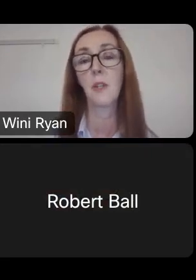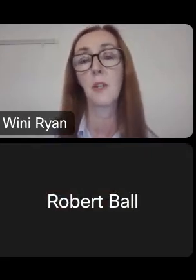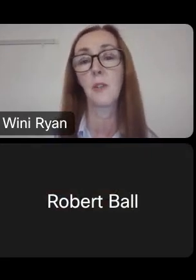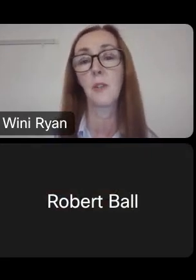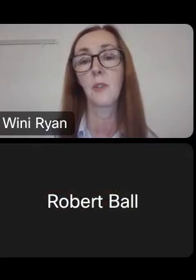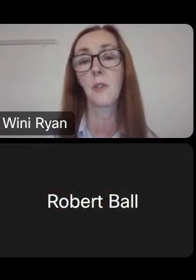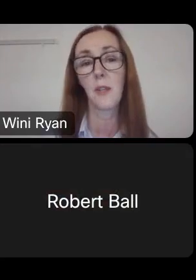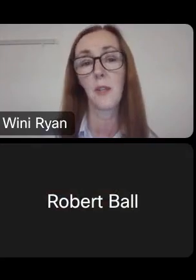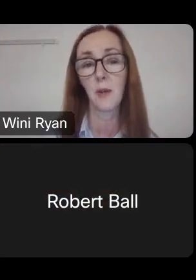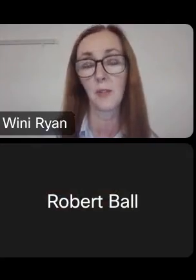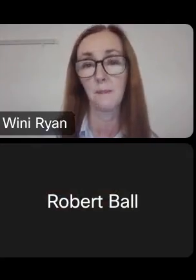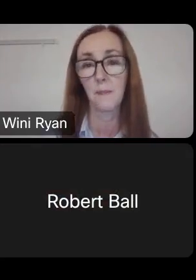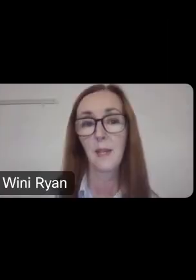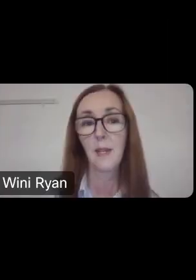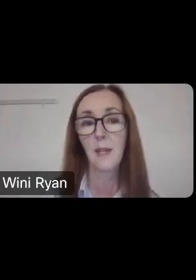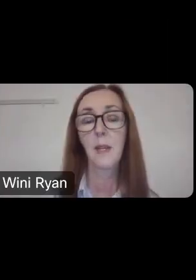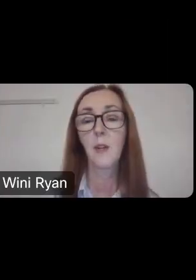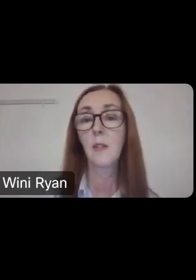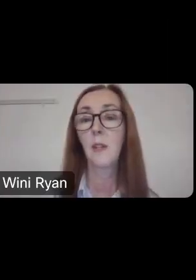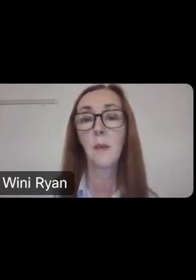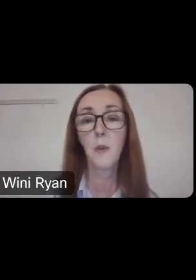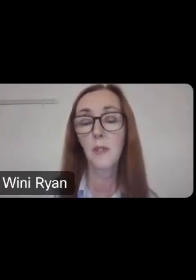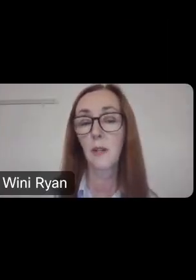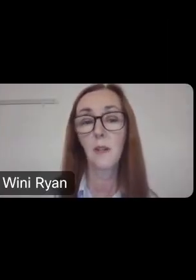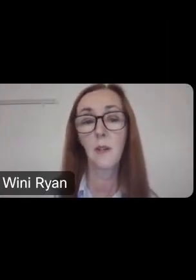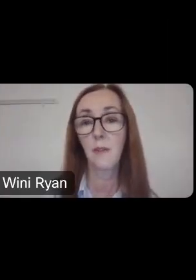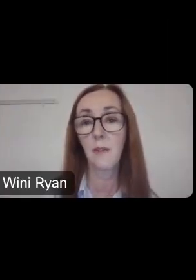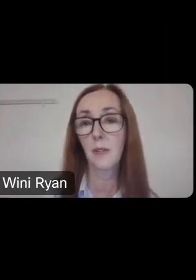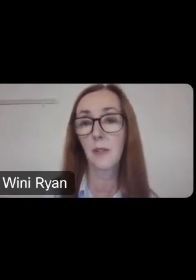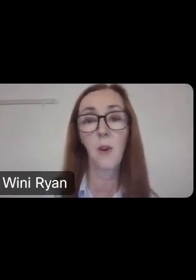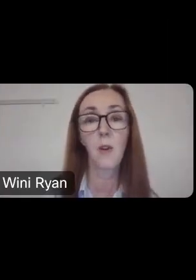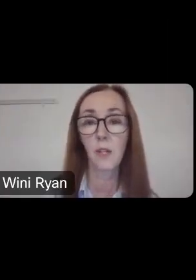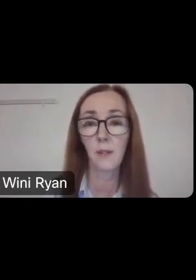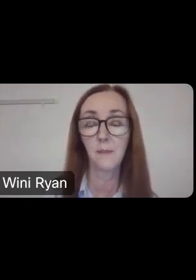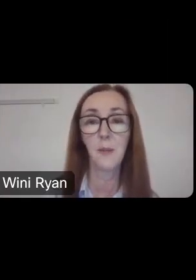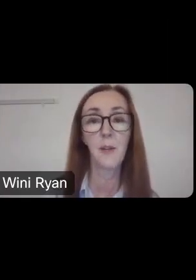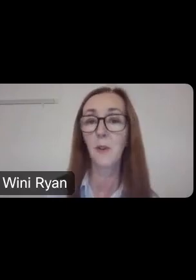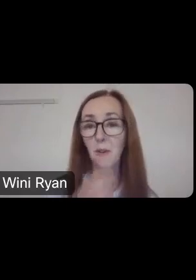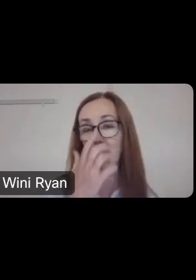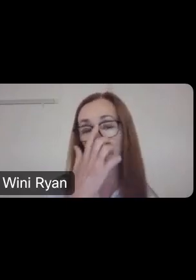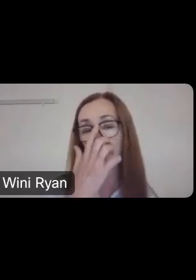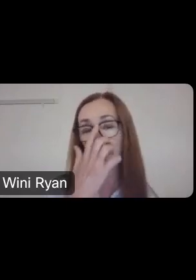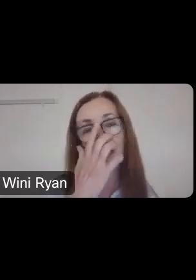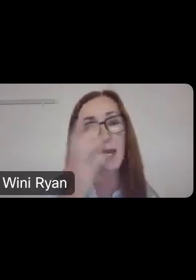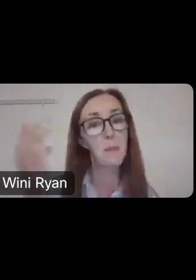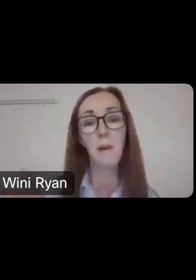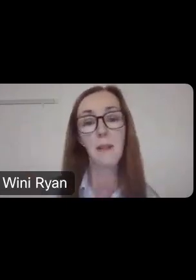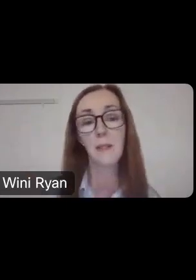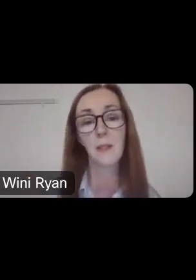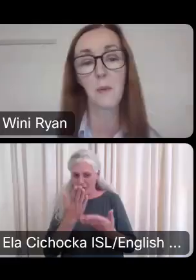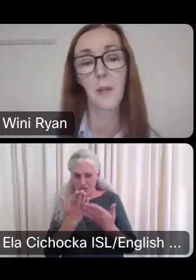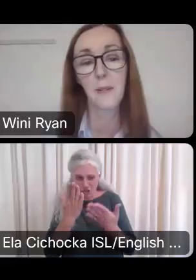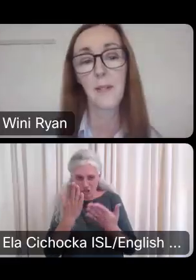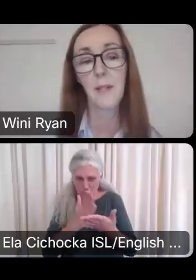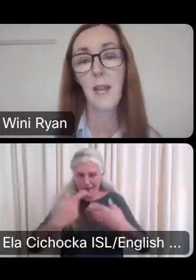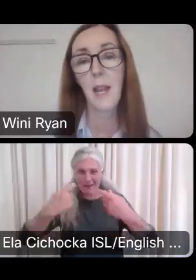between yourself and the other person. Because emotions are universal. We all share them. We're all going to feel sad, happy, worried,